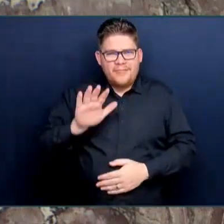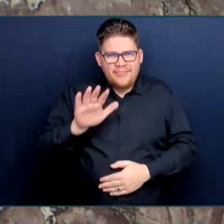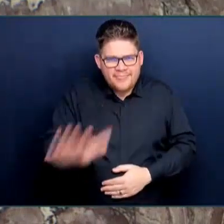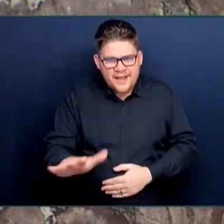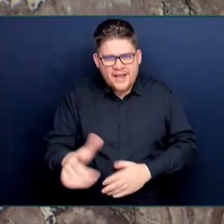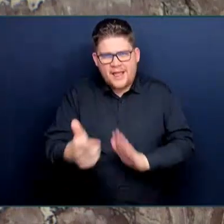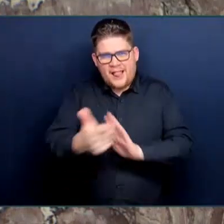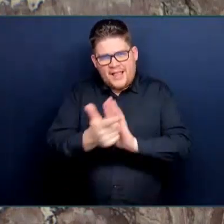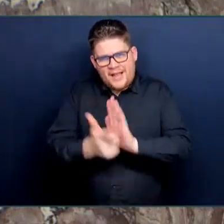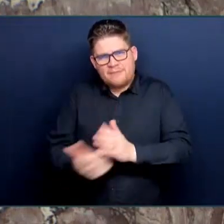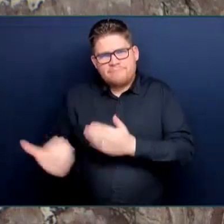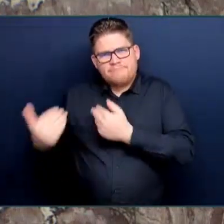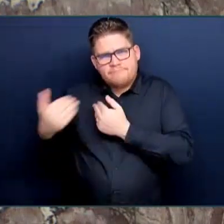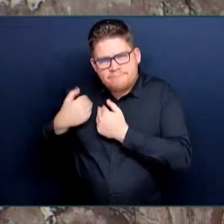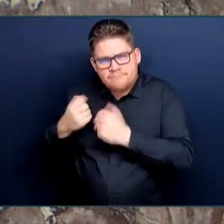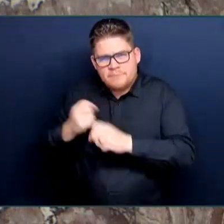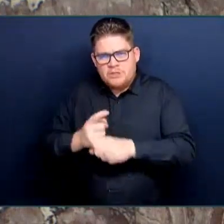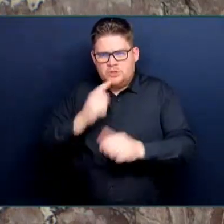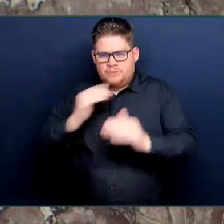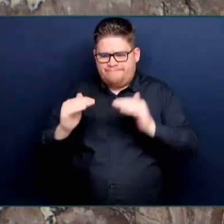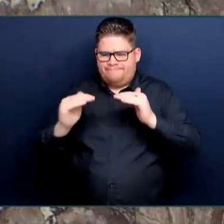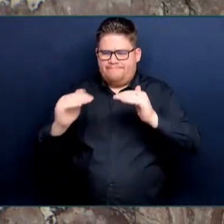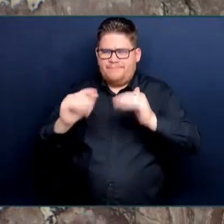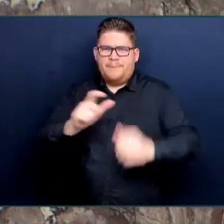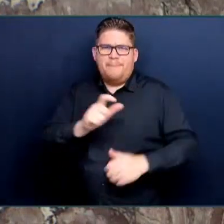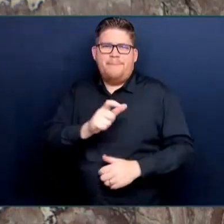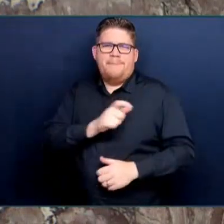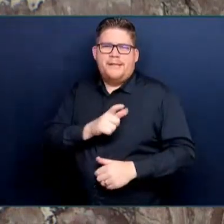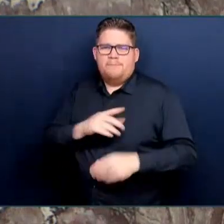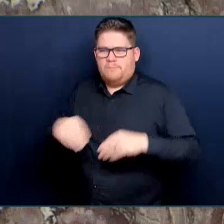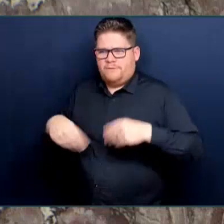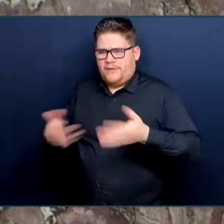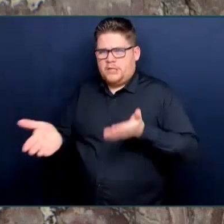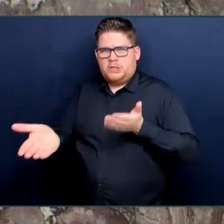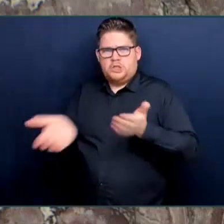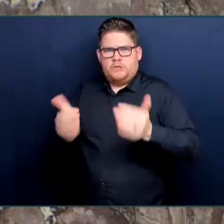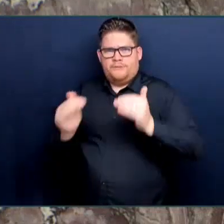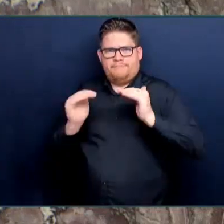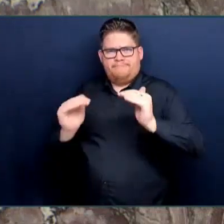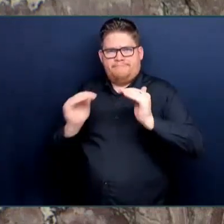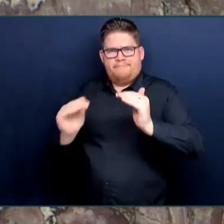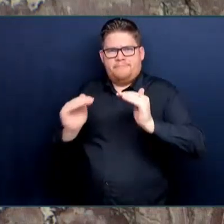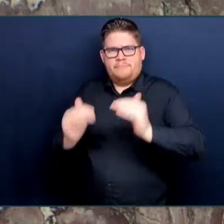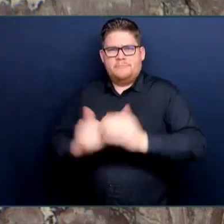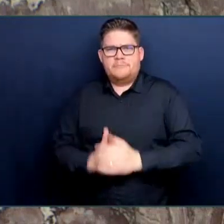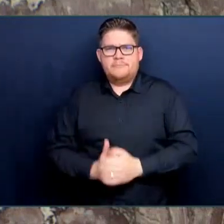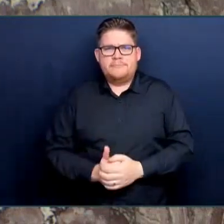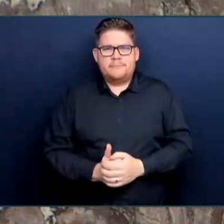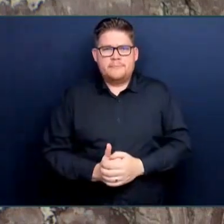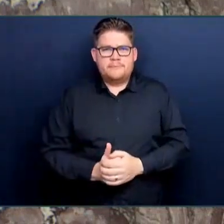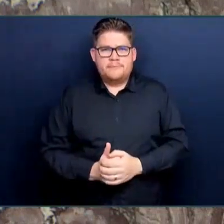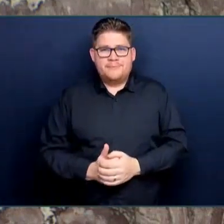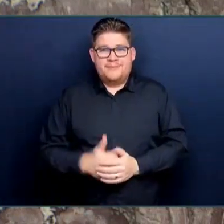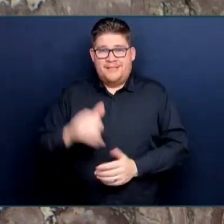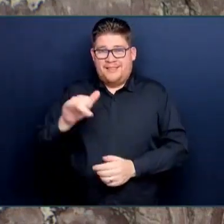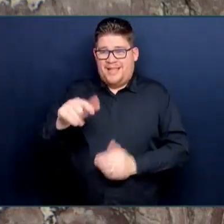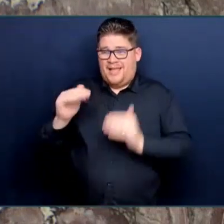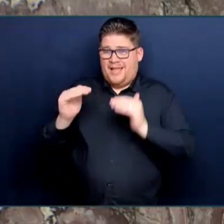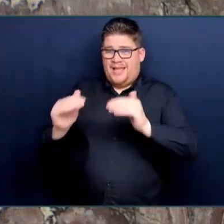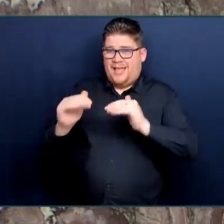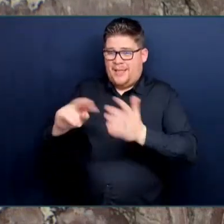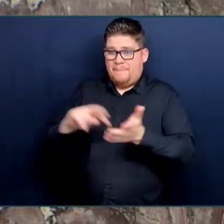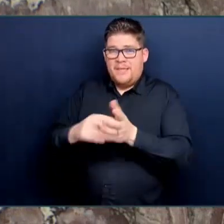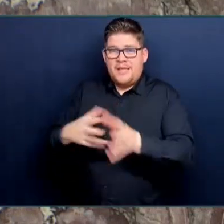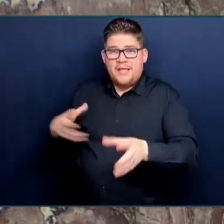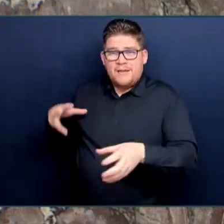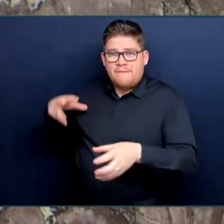be clear, Honourable Speaker, that that does not mean negotiating the contracts